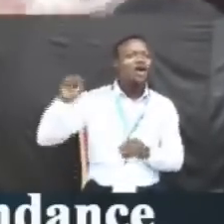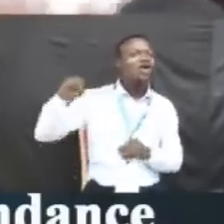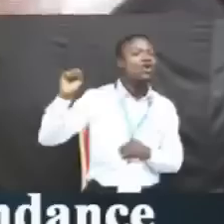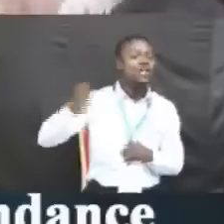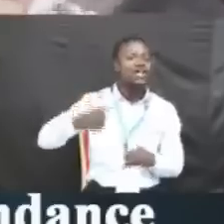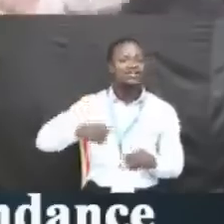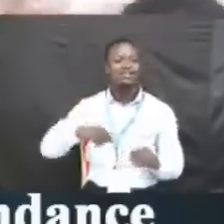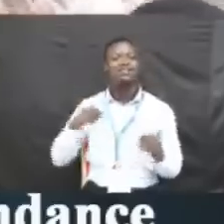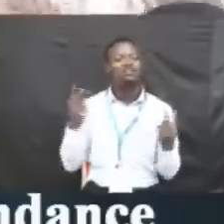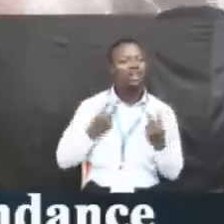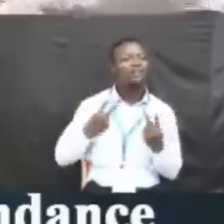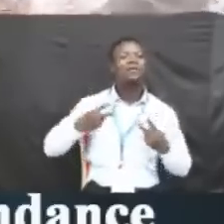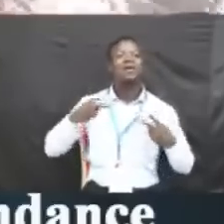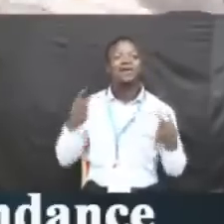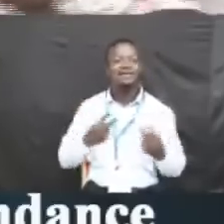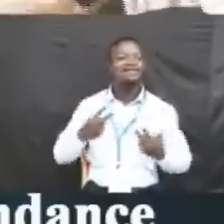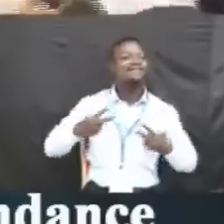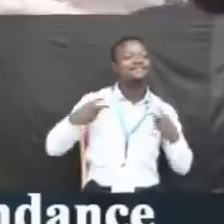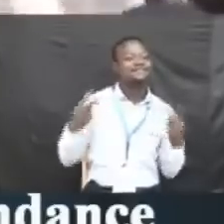Dripping.